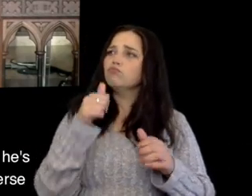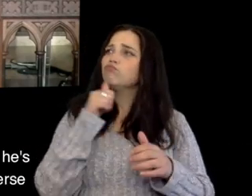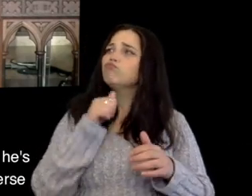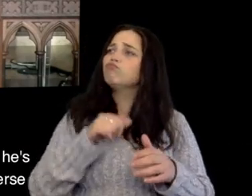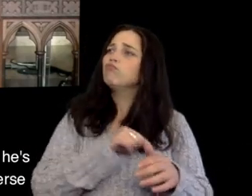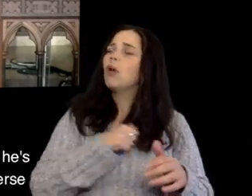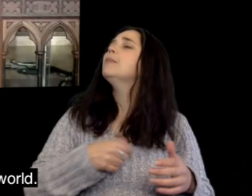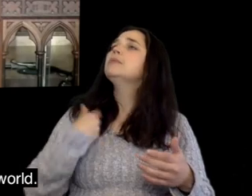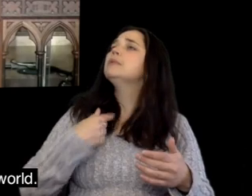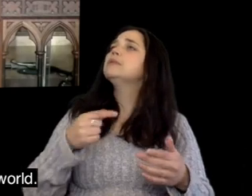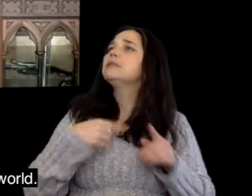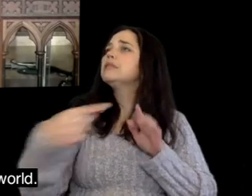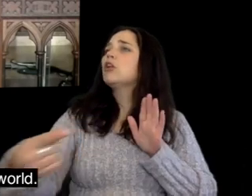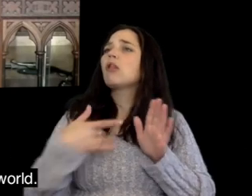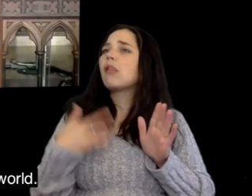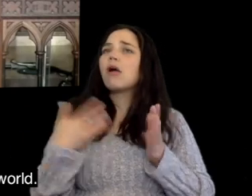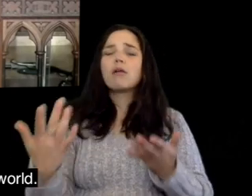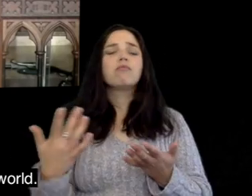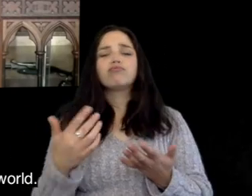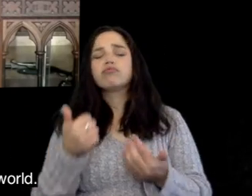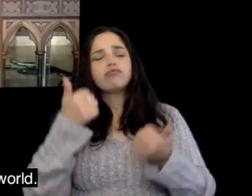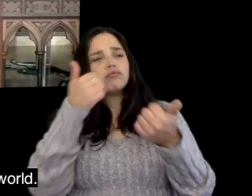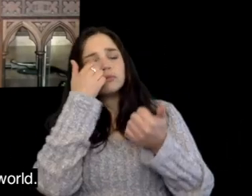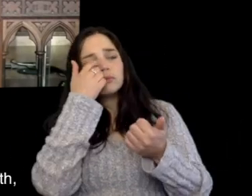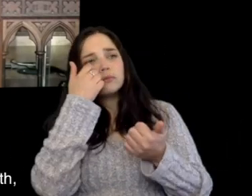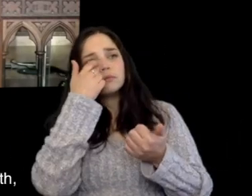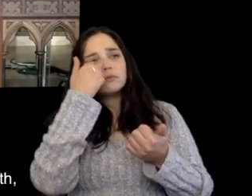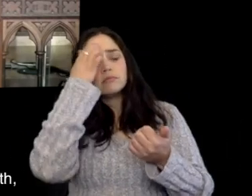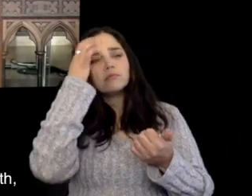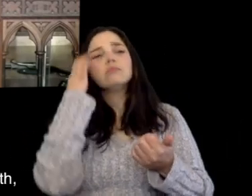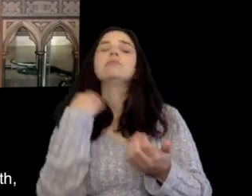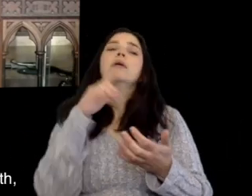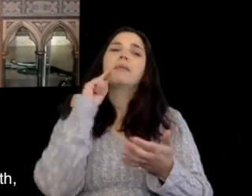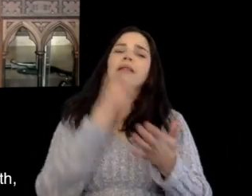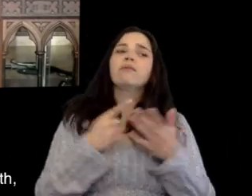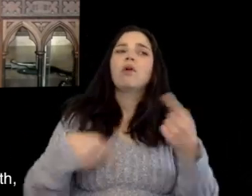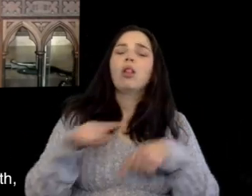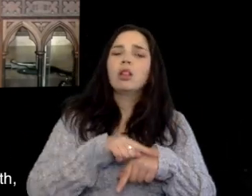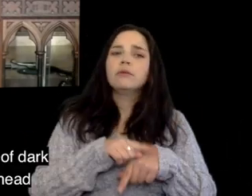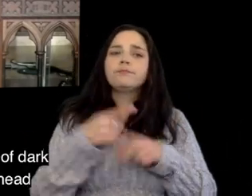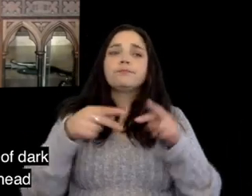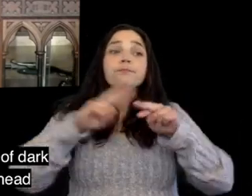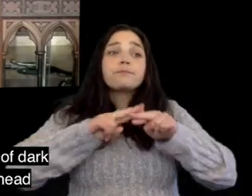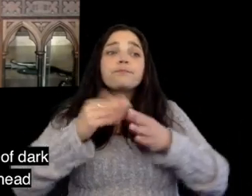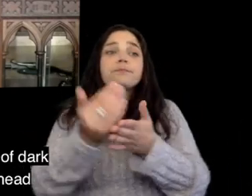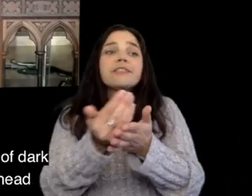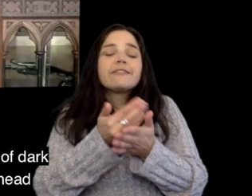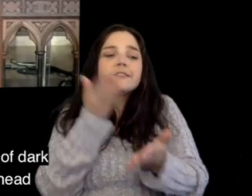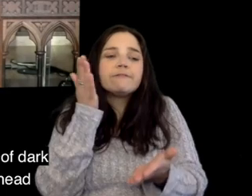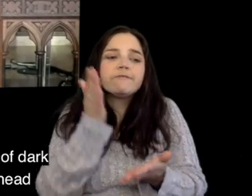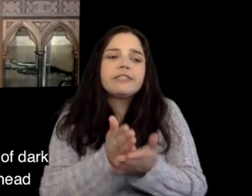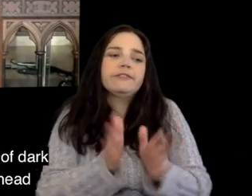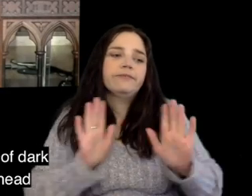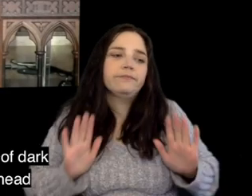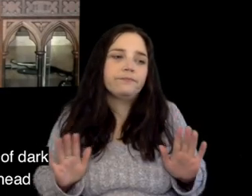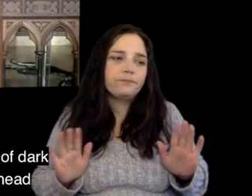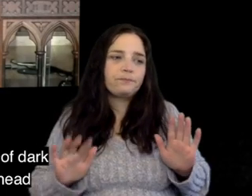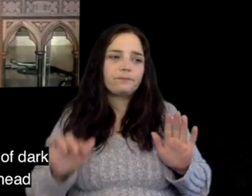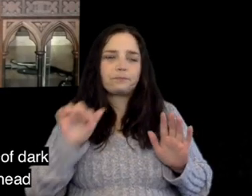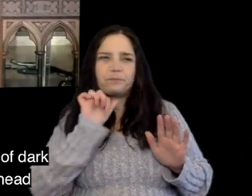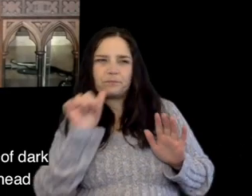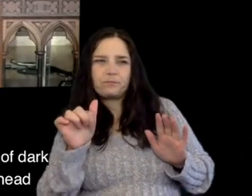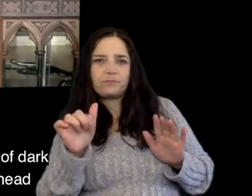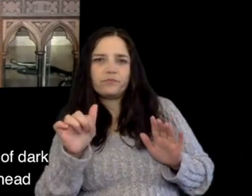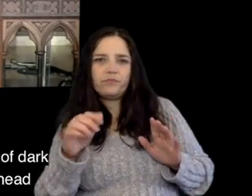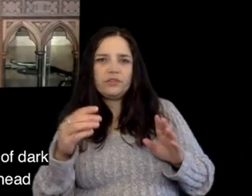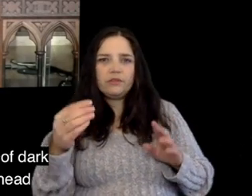life. You can believe that he's the Lord of the universe and the Savior of the world. But if it's saving faith as opposed to a bunch